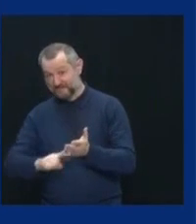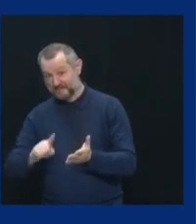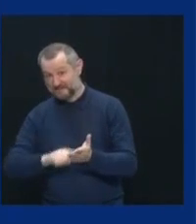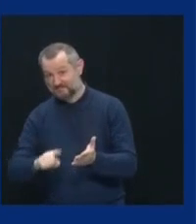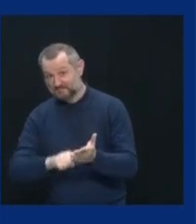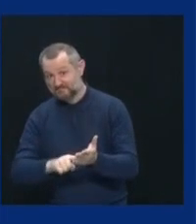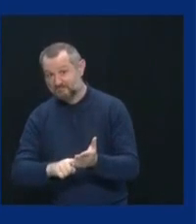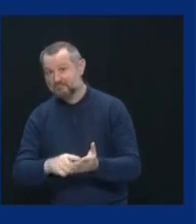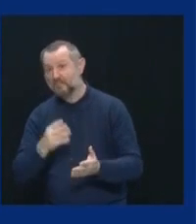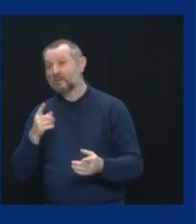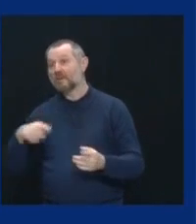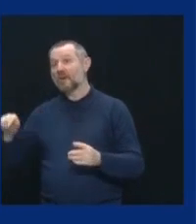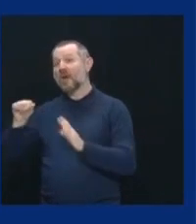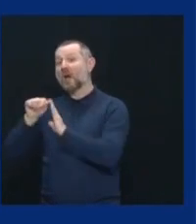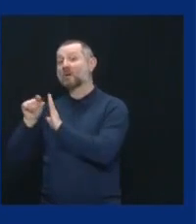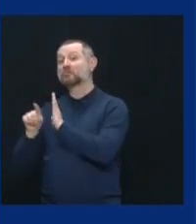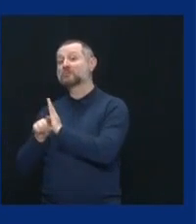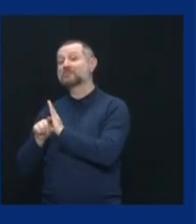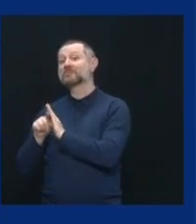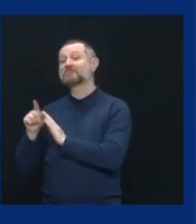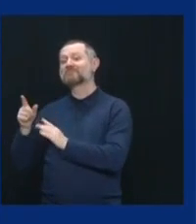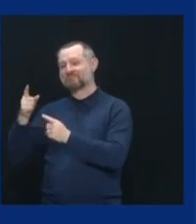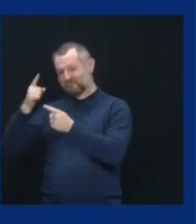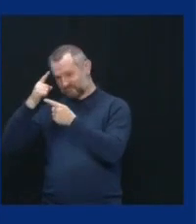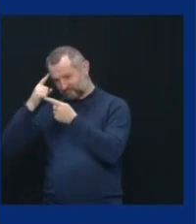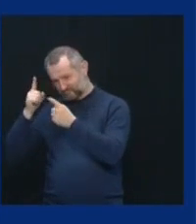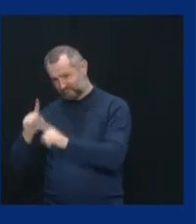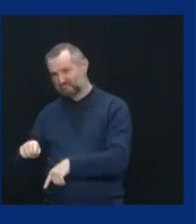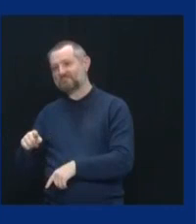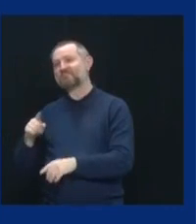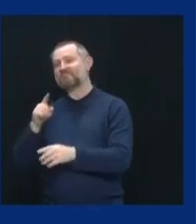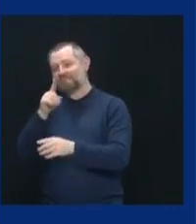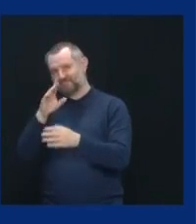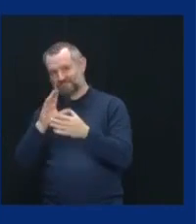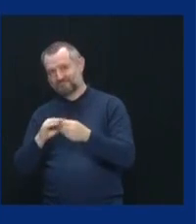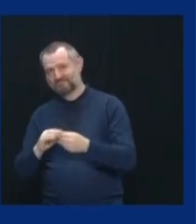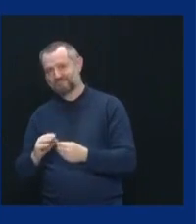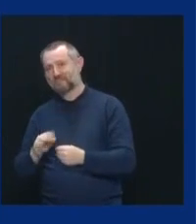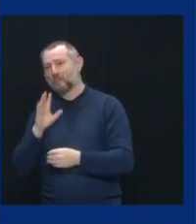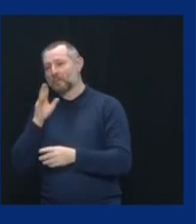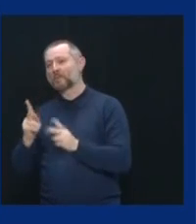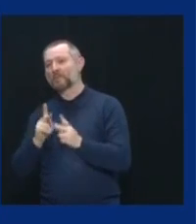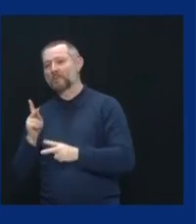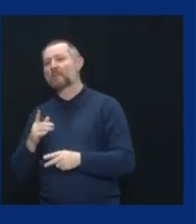the Attorney General agreed with everything that you said, that it would help clear the air?